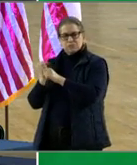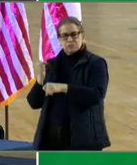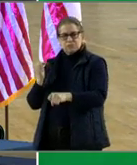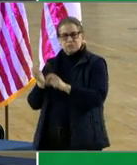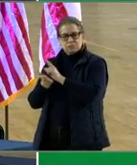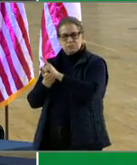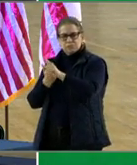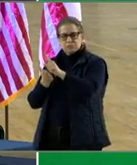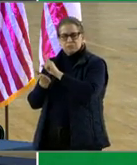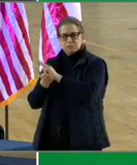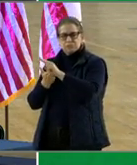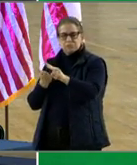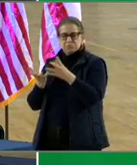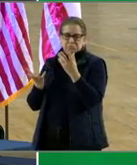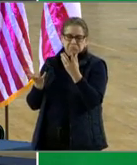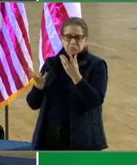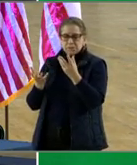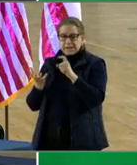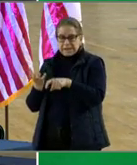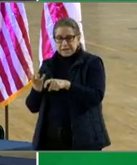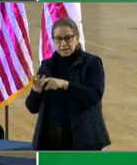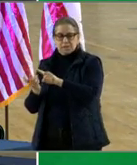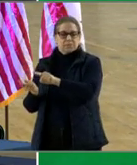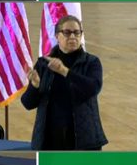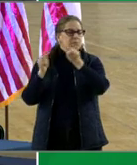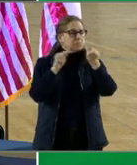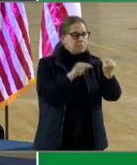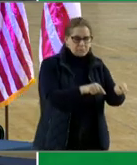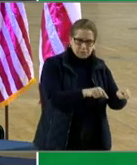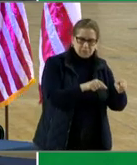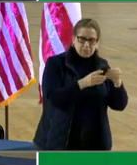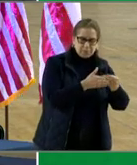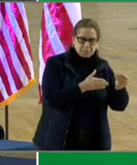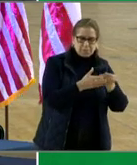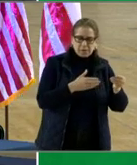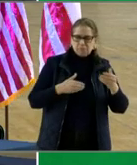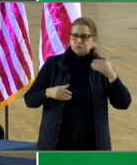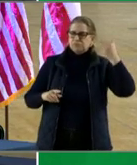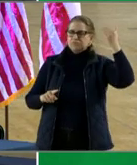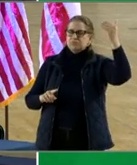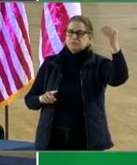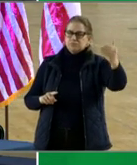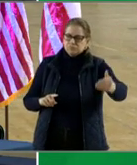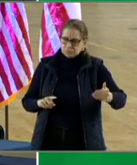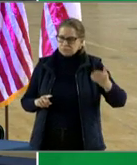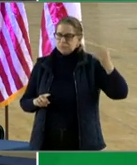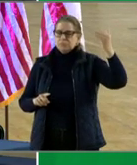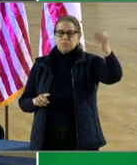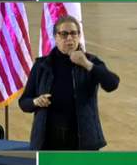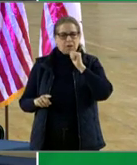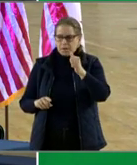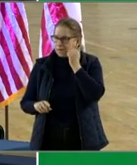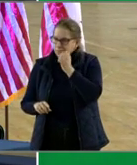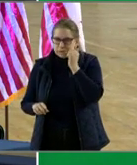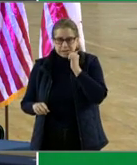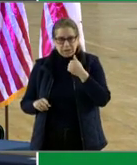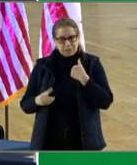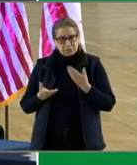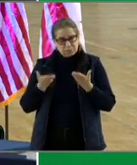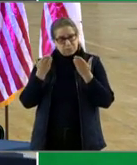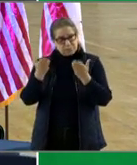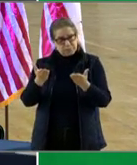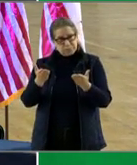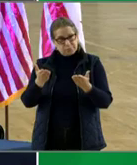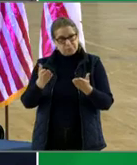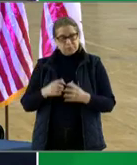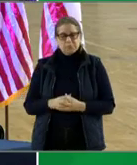Thank you. Councilmember Allen had another question. How does this model account for not just beds, but for impact to